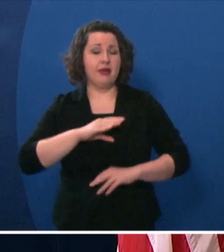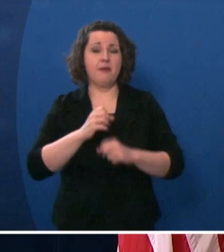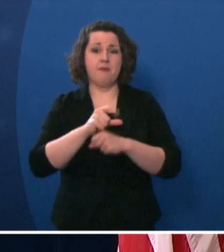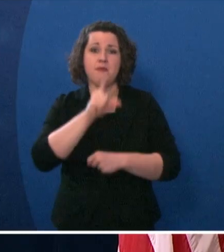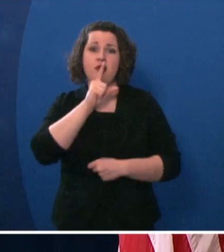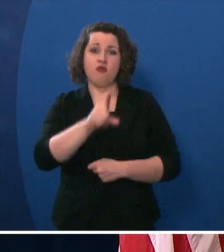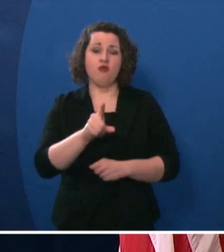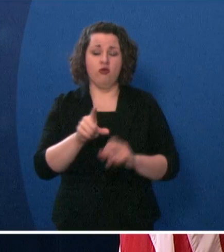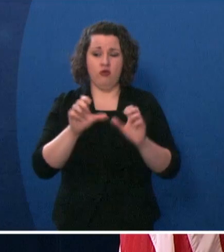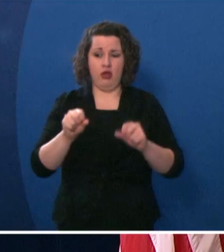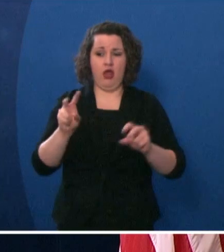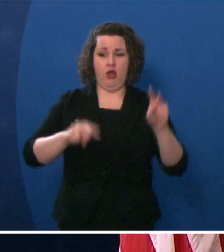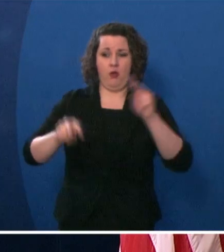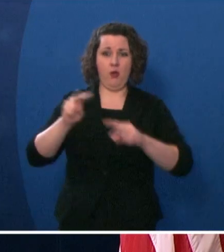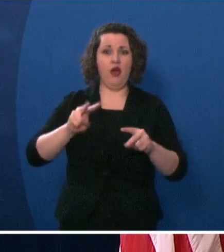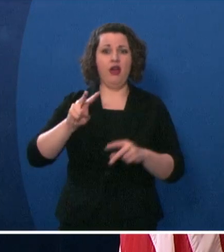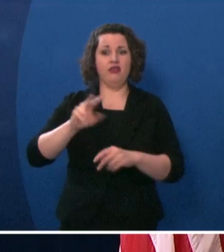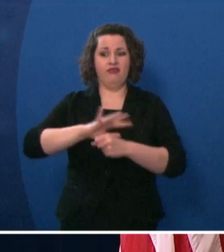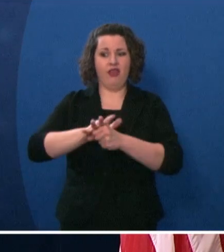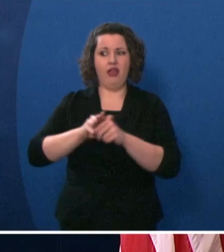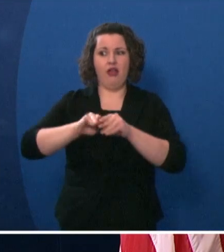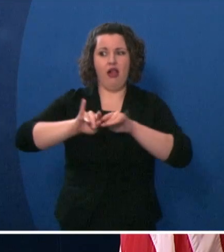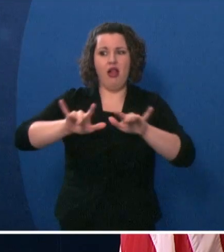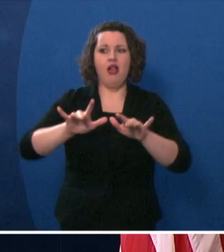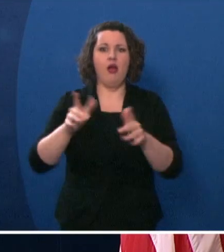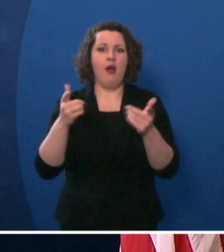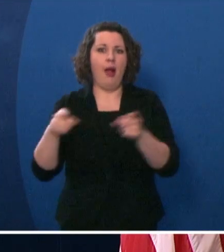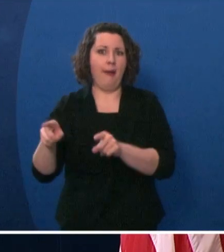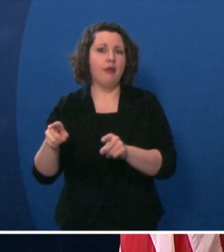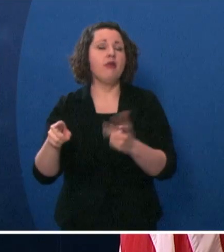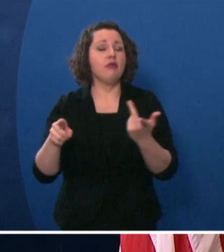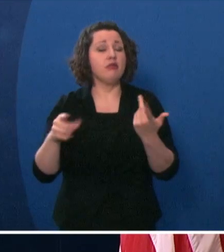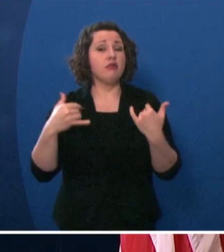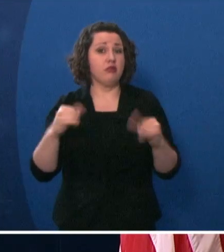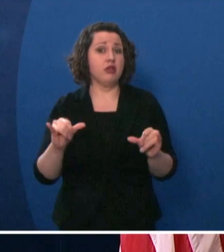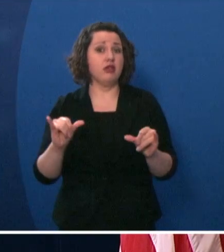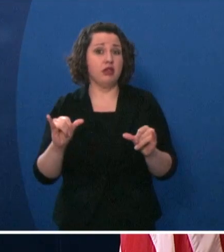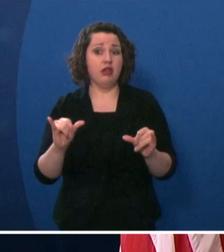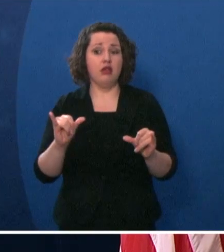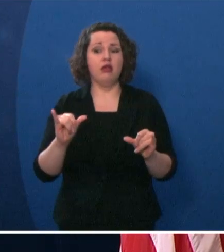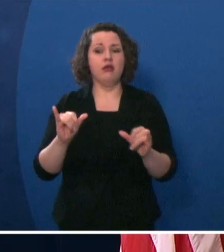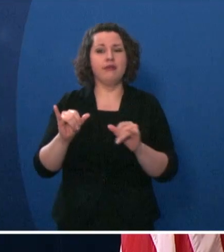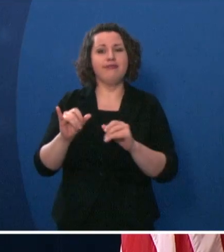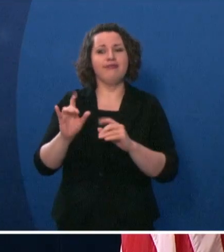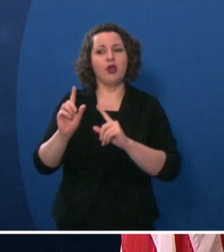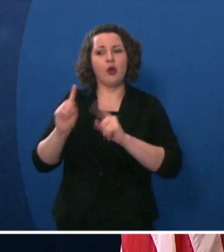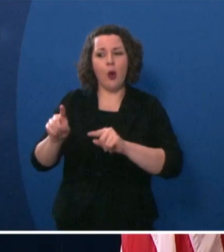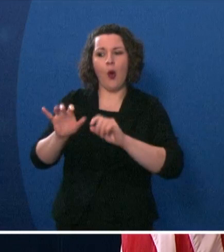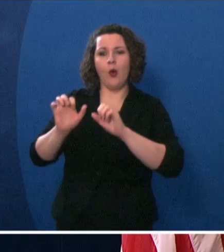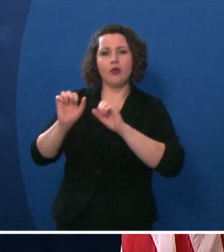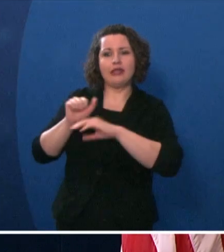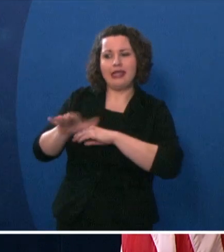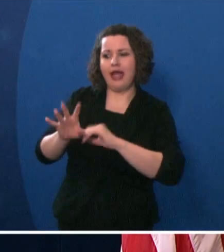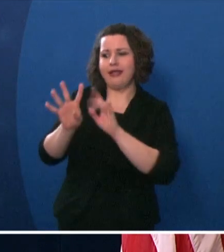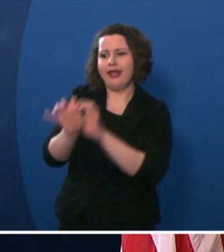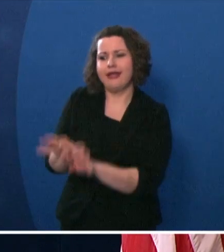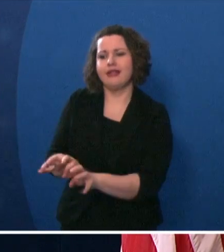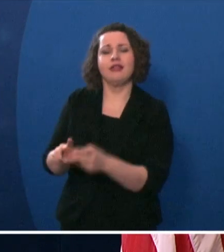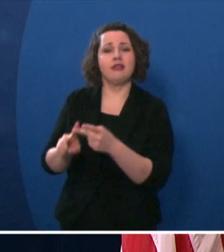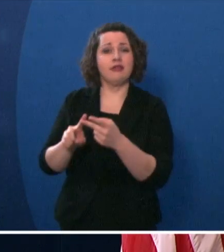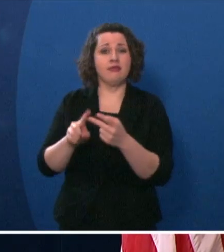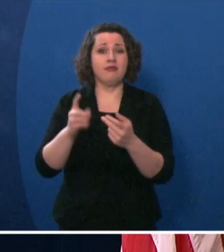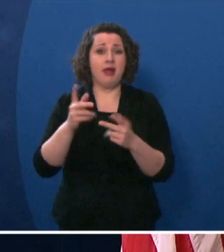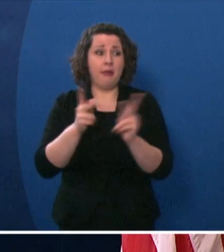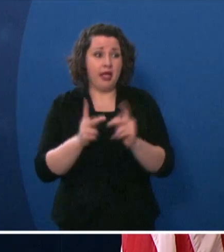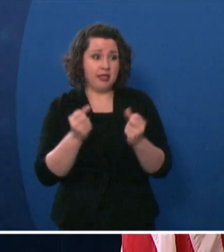could monitor the virus activity across the state. So we're still doing a lot of surveillance testing. We're still going into some hot spots. We're working